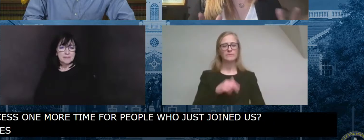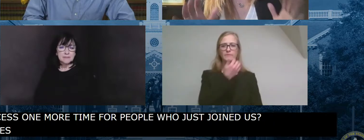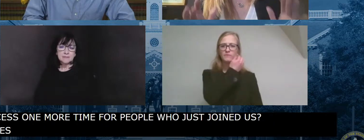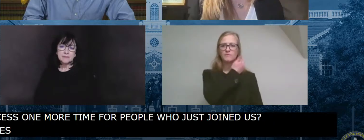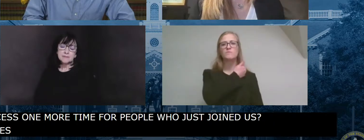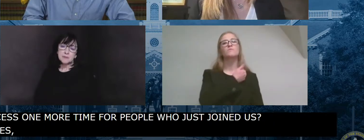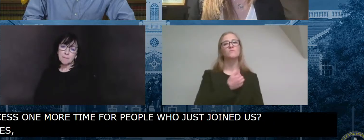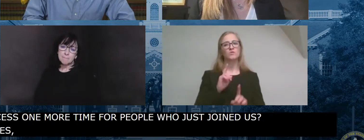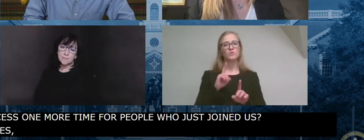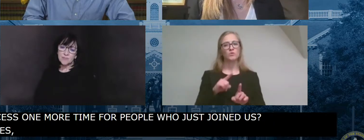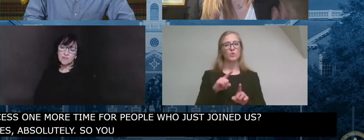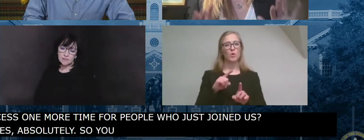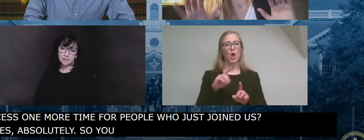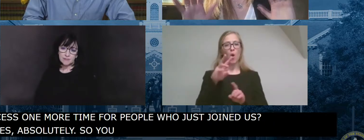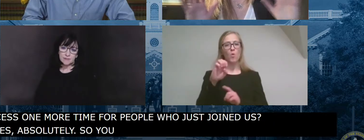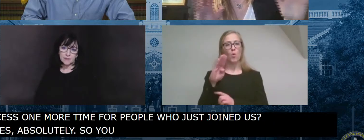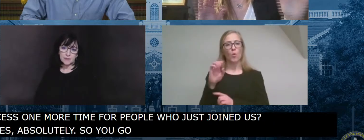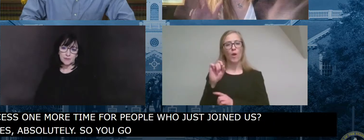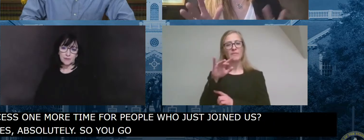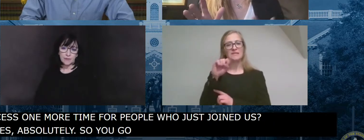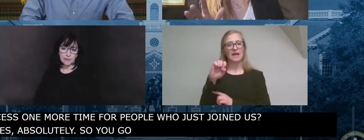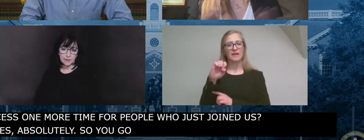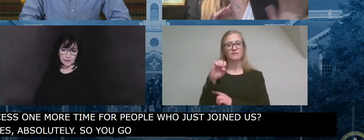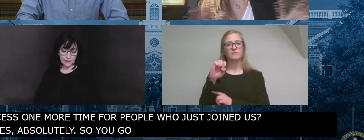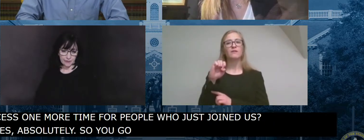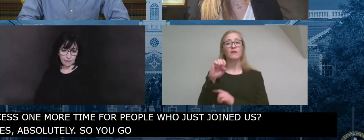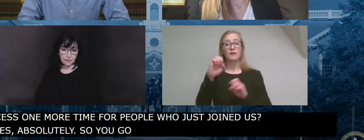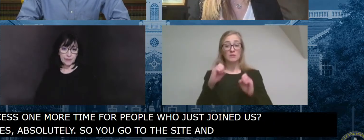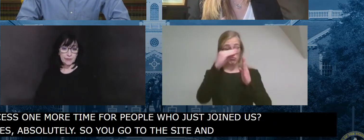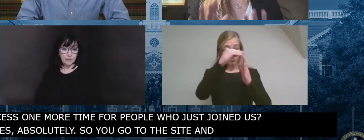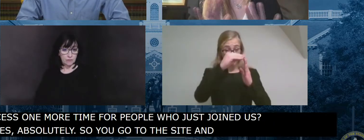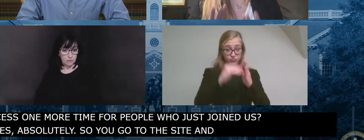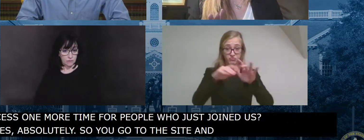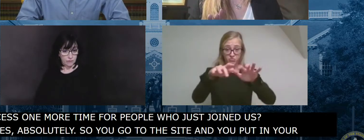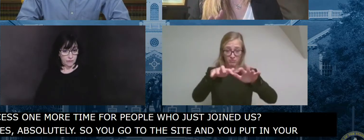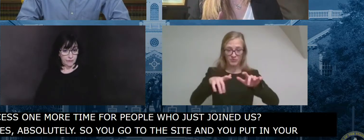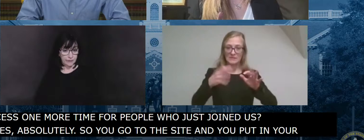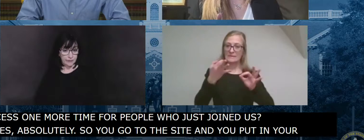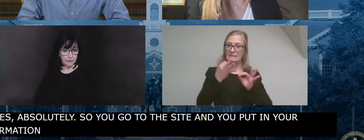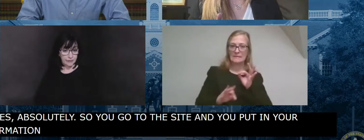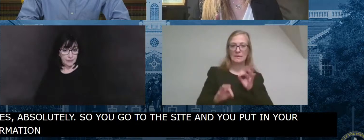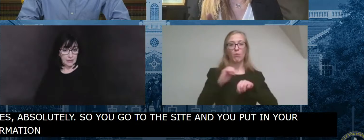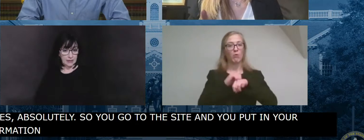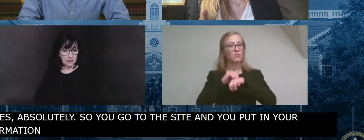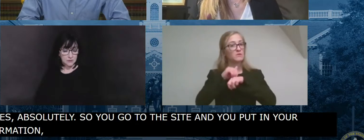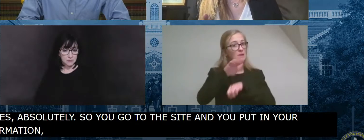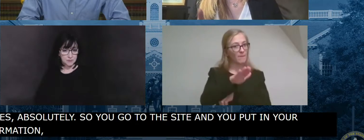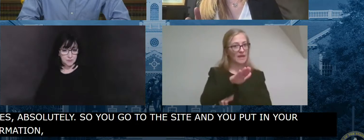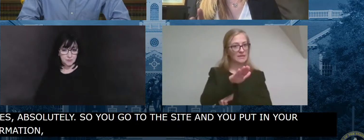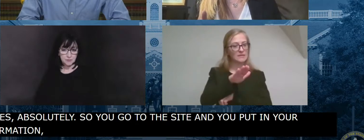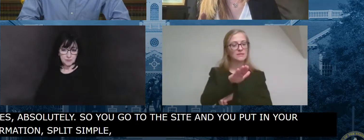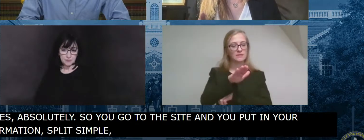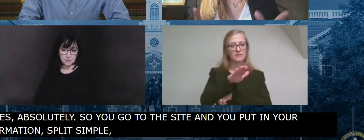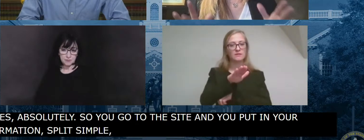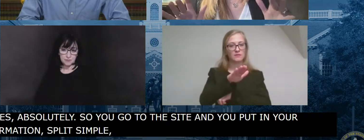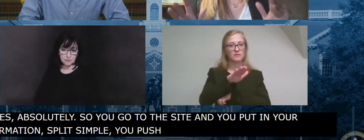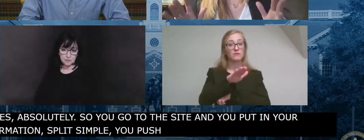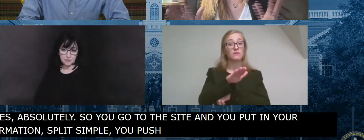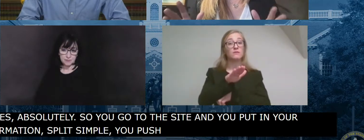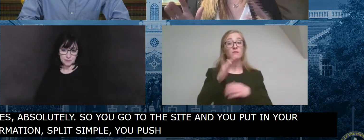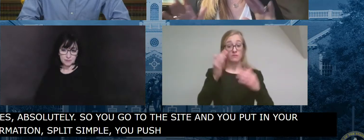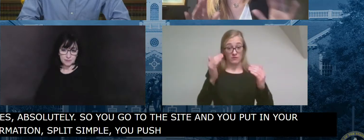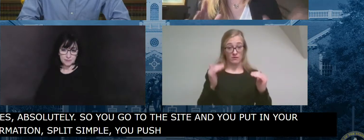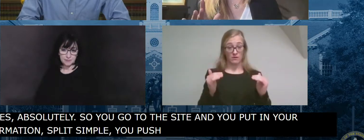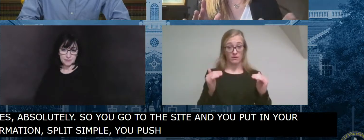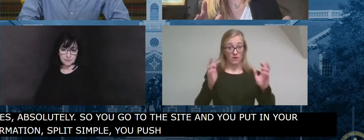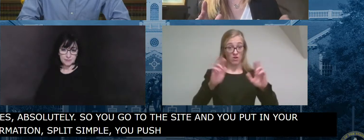go to the site and you put in your information. Again, pretty simple. You push submit, and then when we're